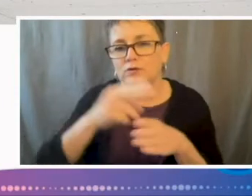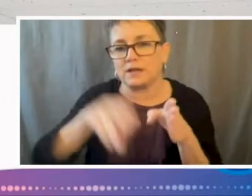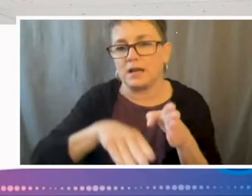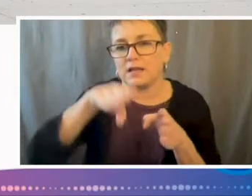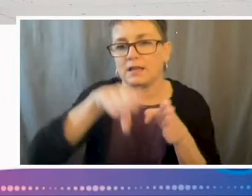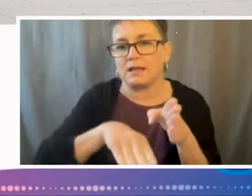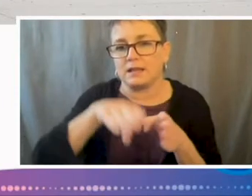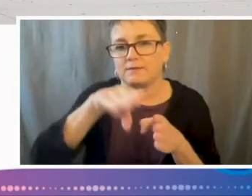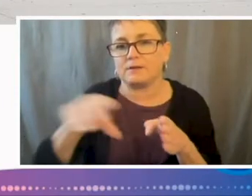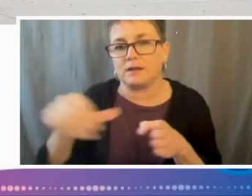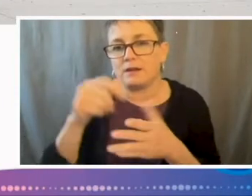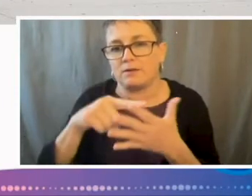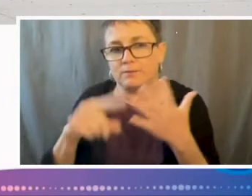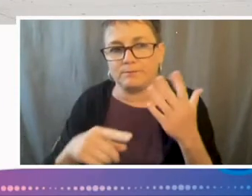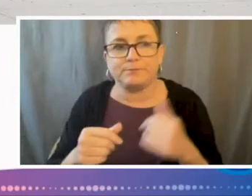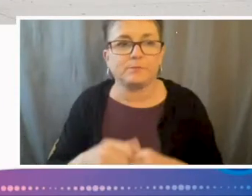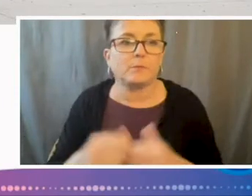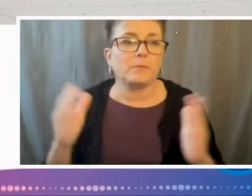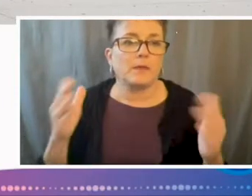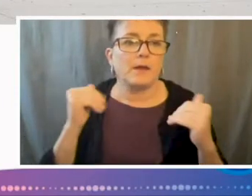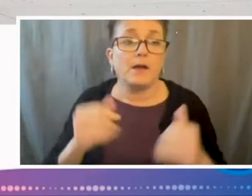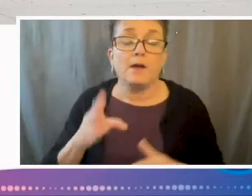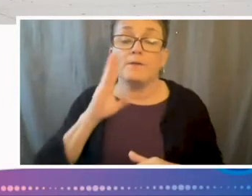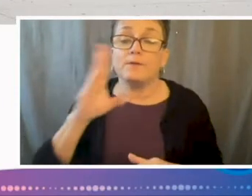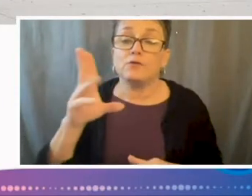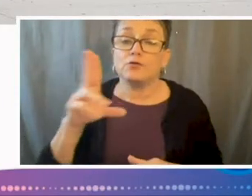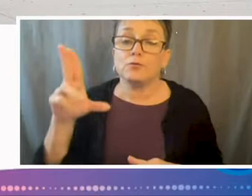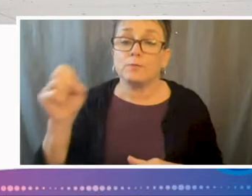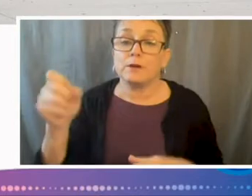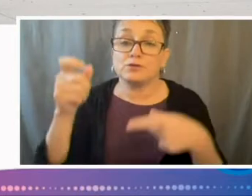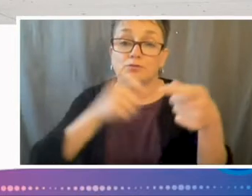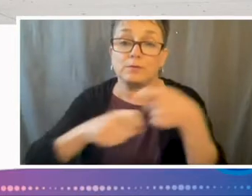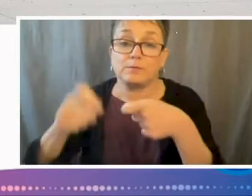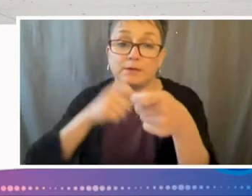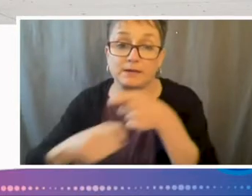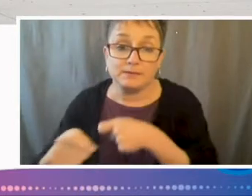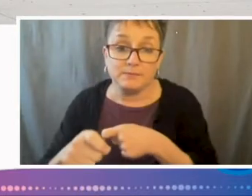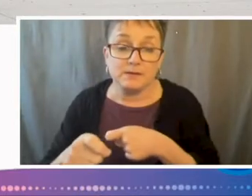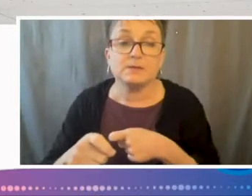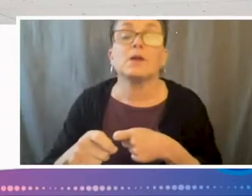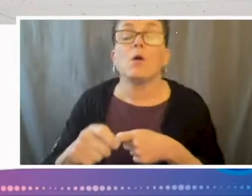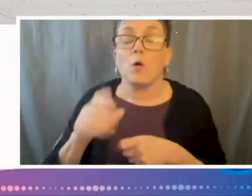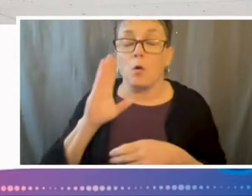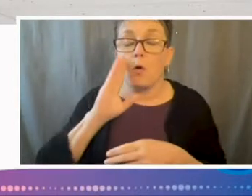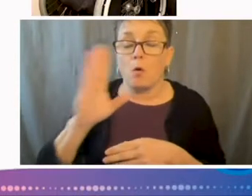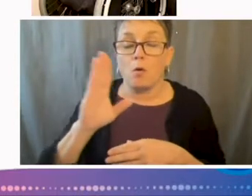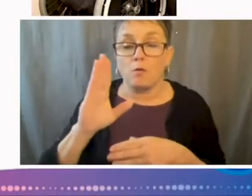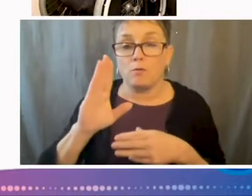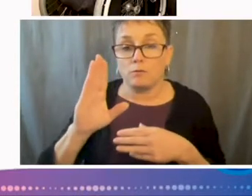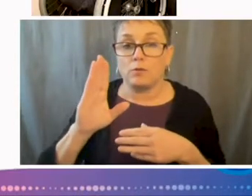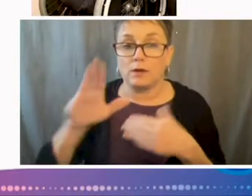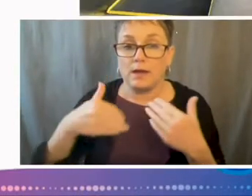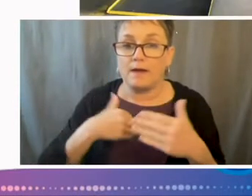Future bus replacements. All future transit and suburban bus purchases will feature low floor entry.